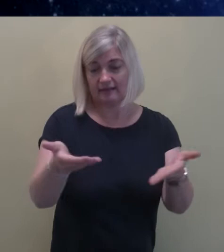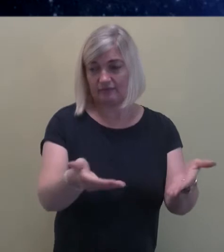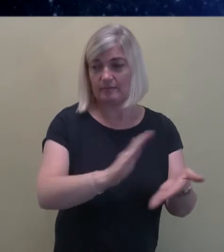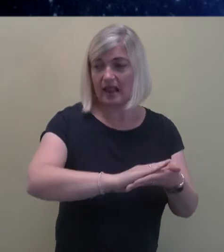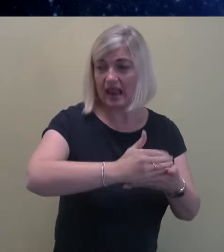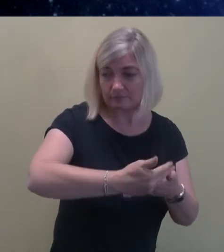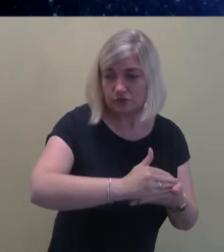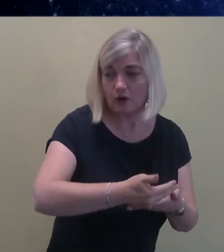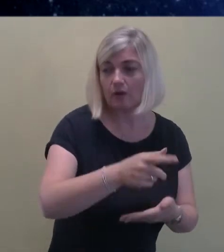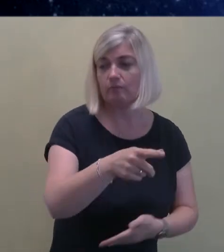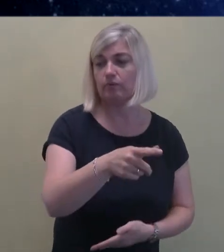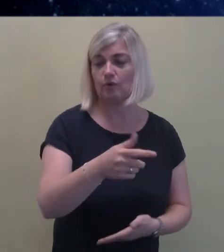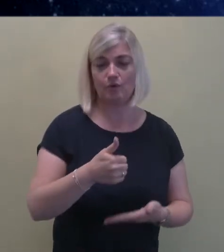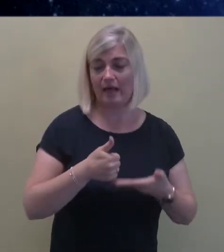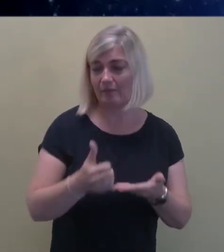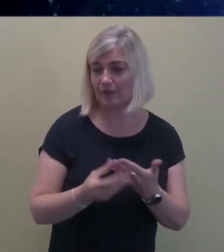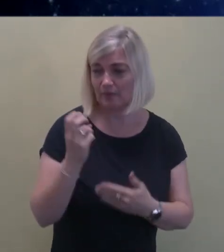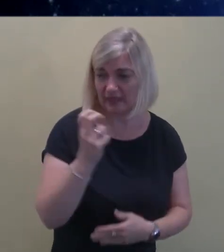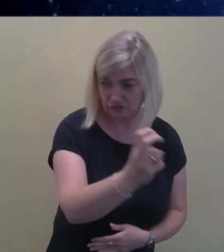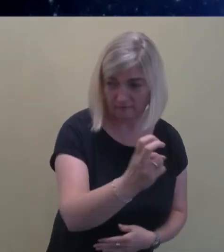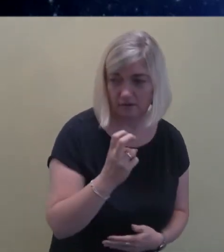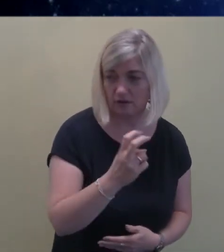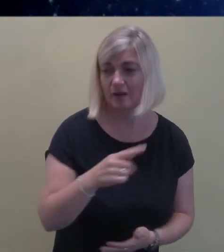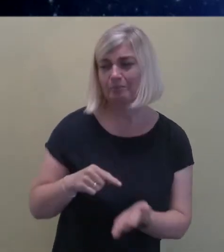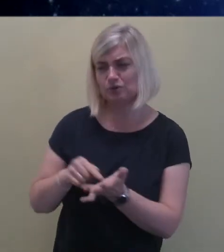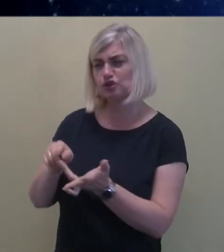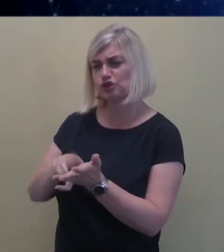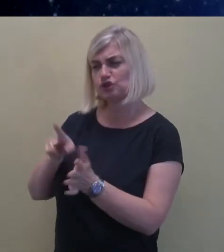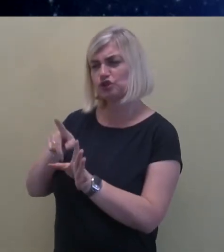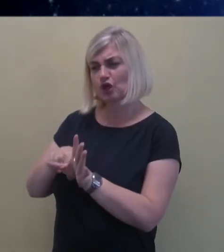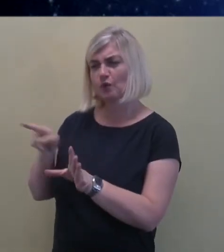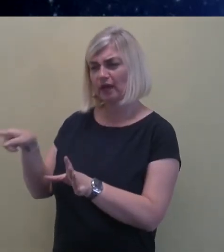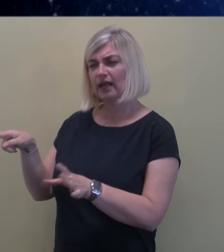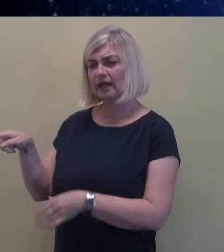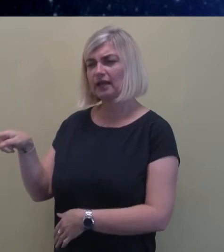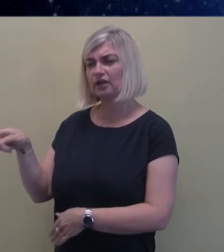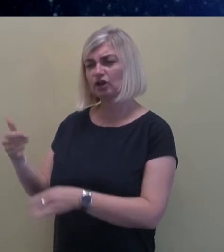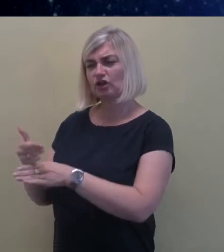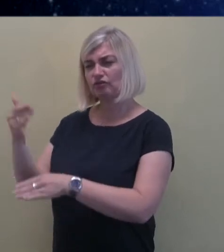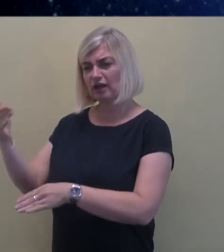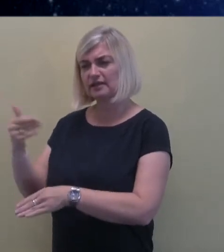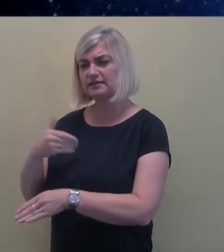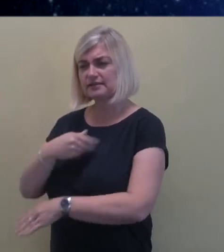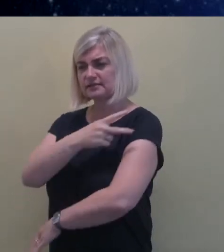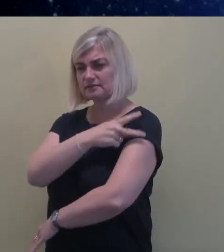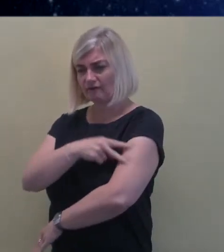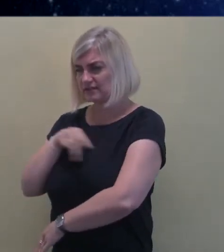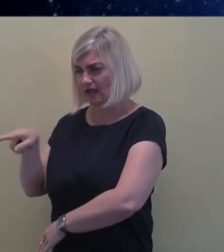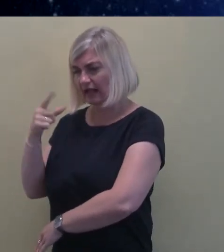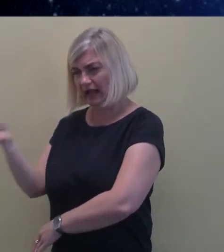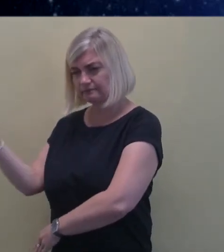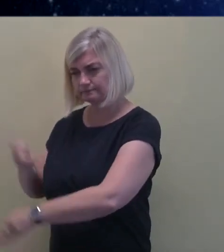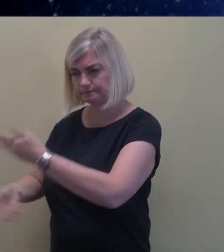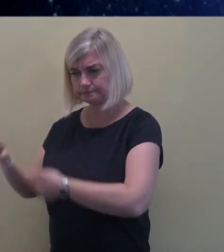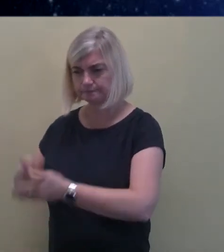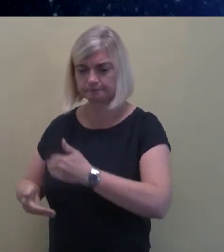department. Our IPOs, industry placement officers, are working round the clock acquiring industry placement with local employers. And we